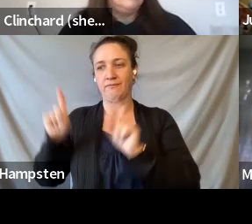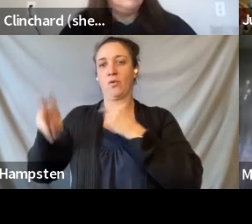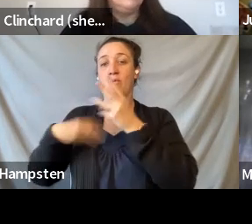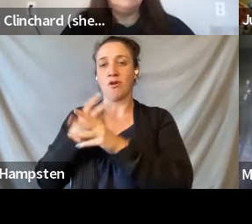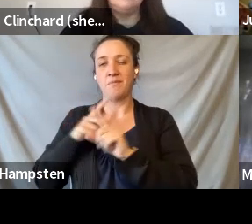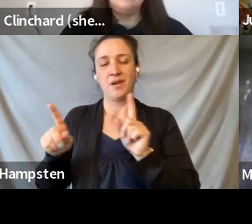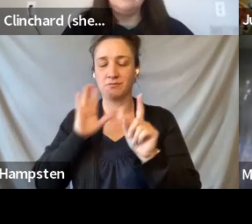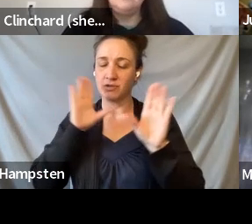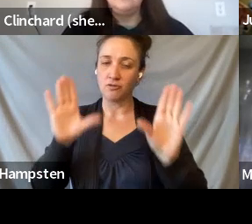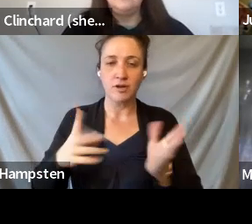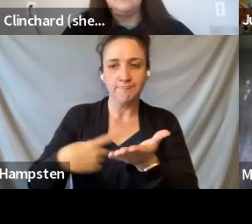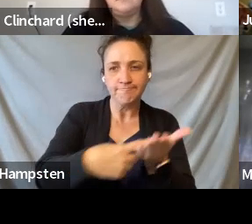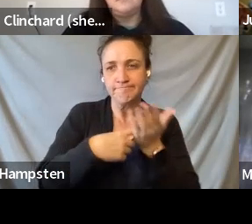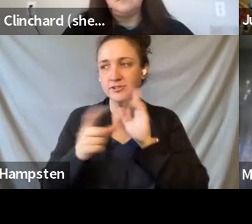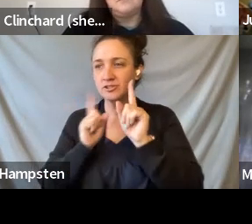and